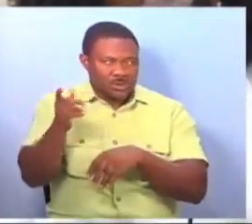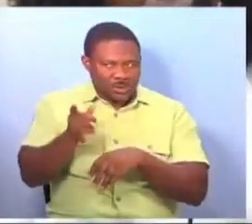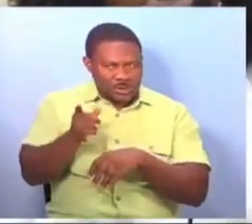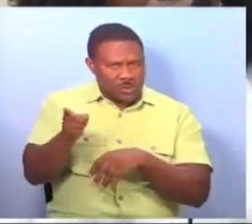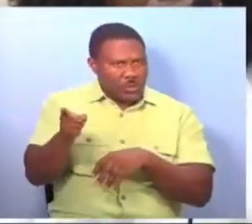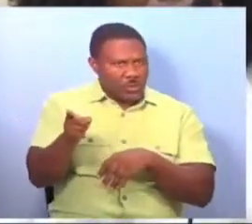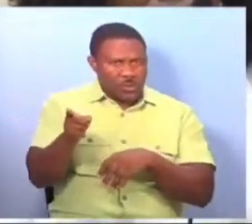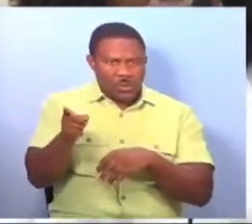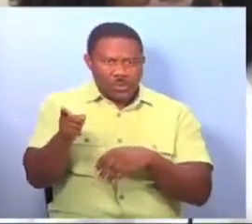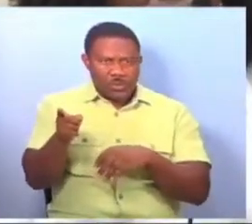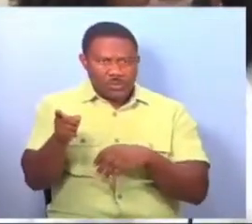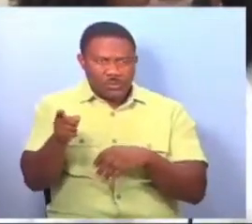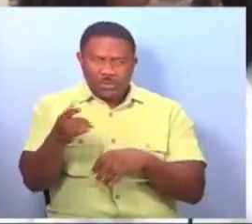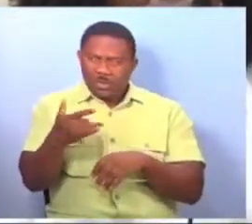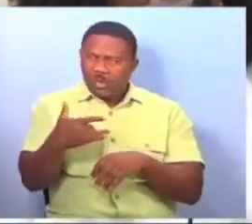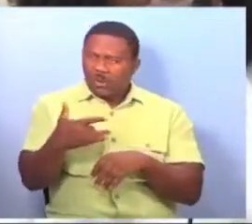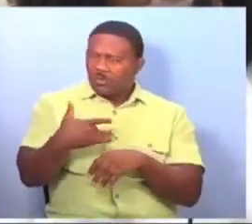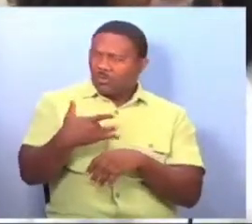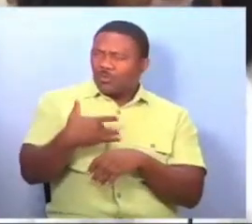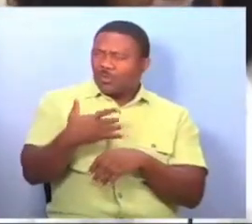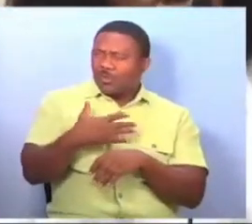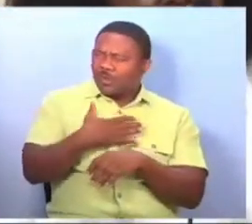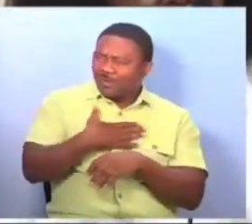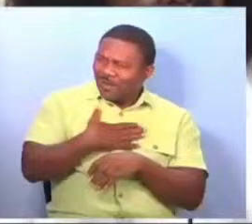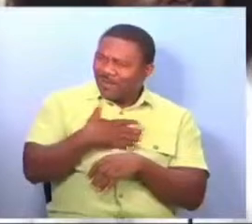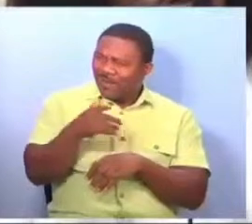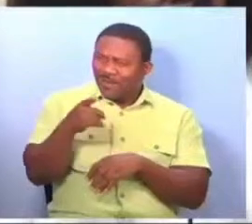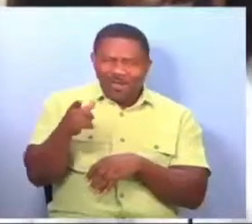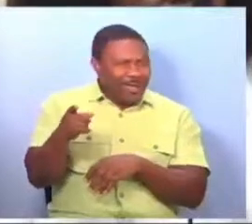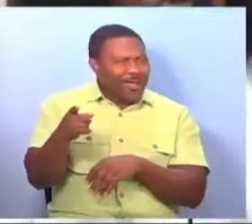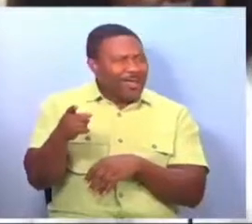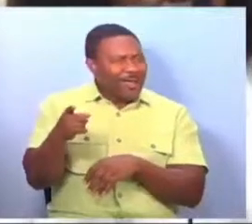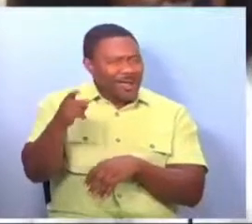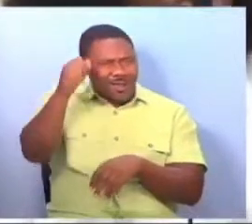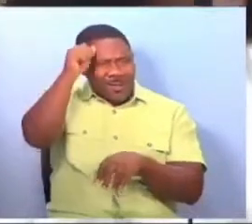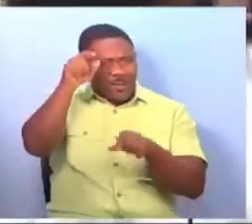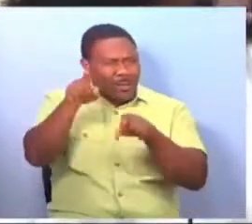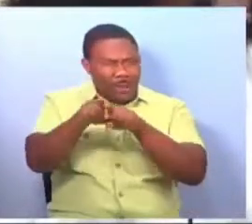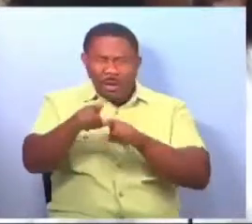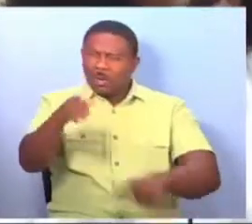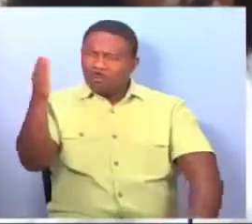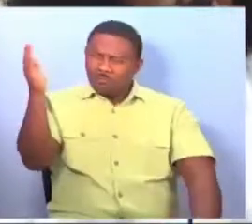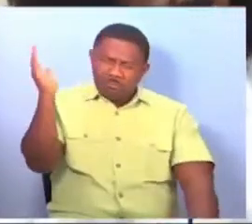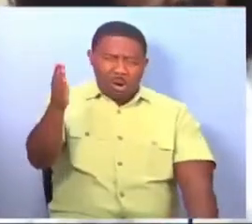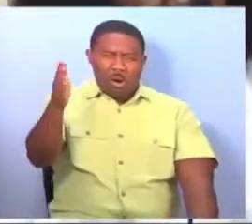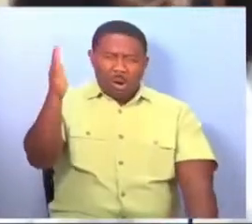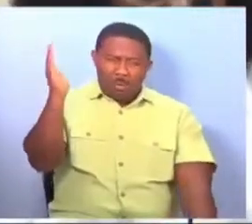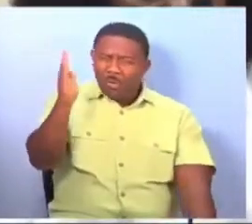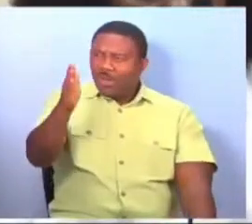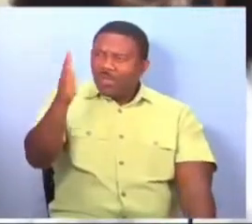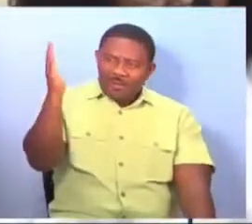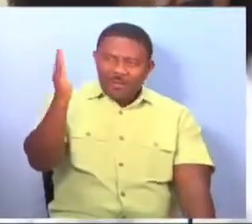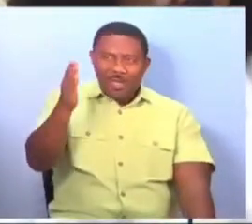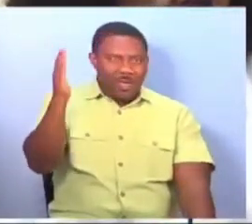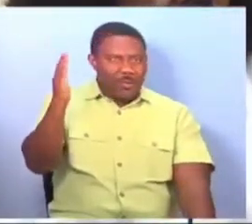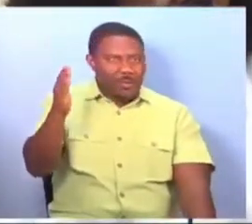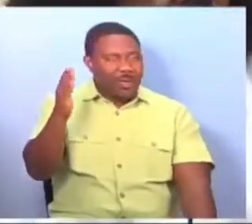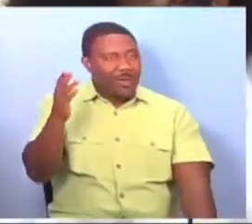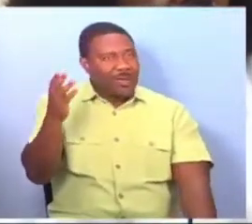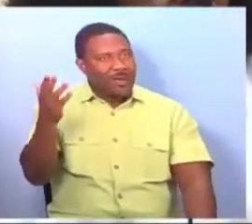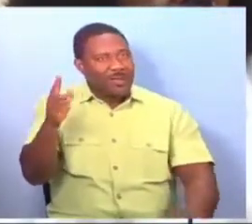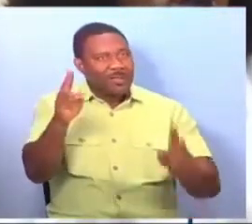it was a pleasure and a joy to see our brother speak on this matter of climate